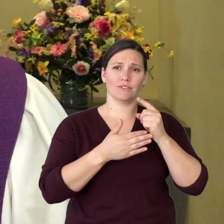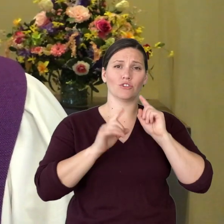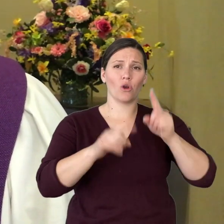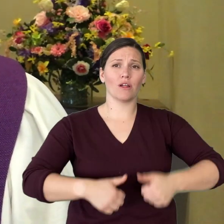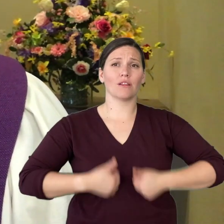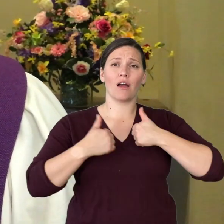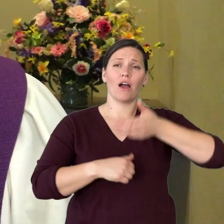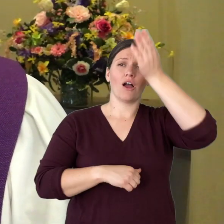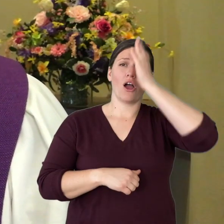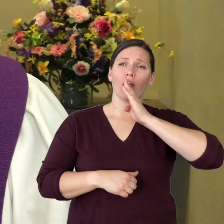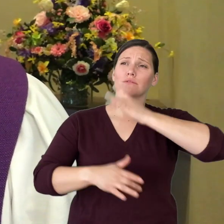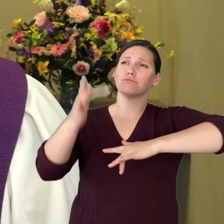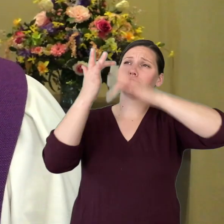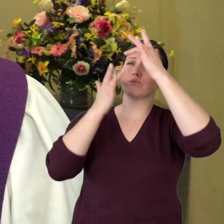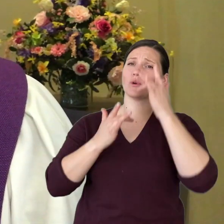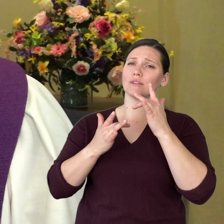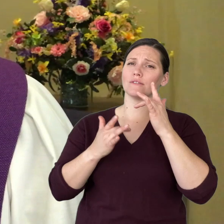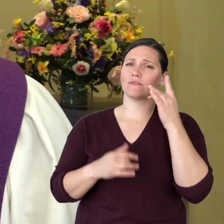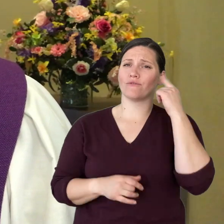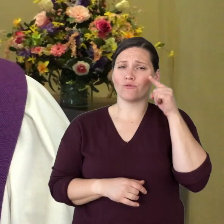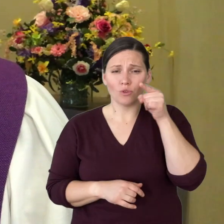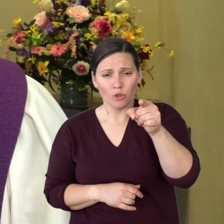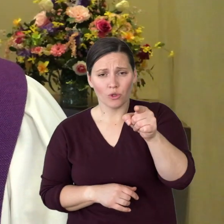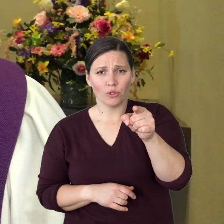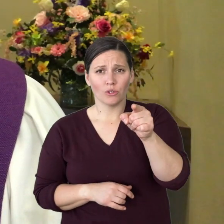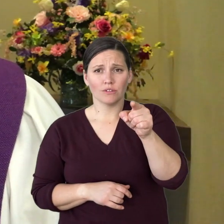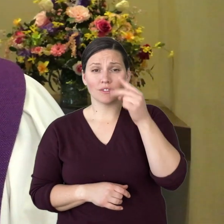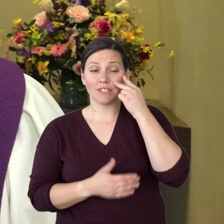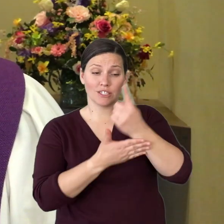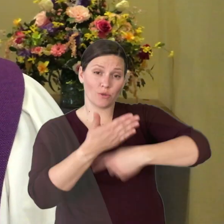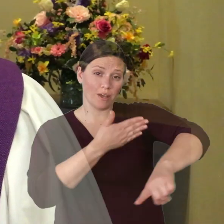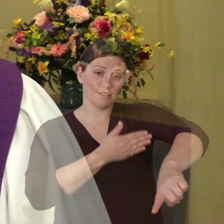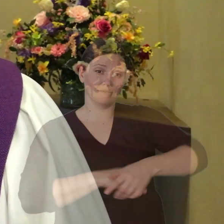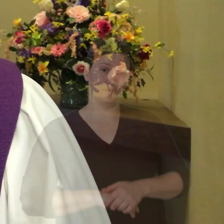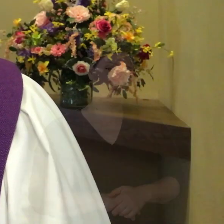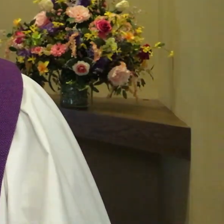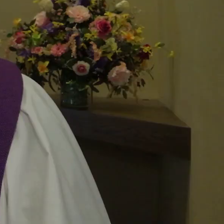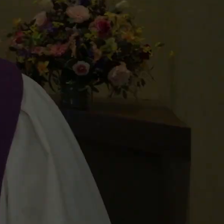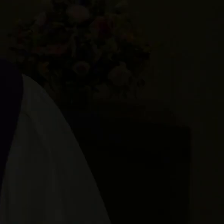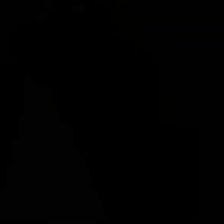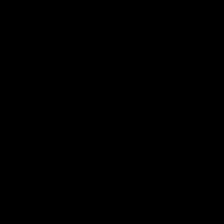Go and live in God's mercy to you. See you next week.